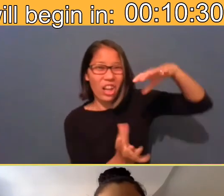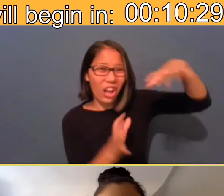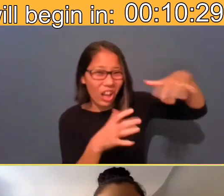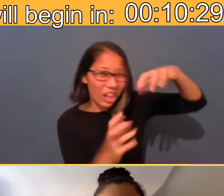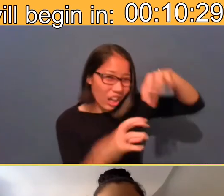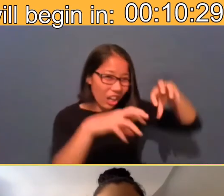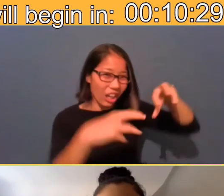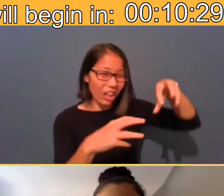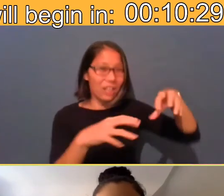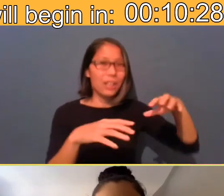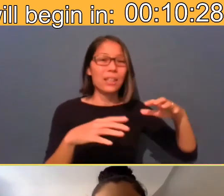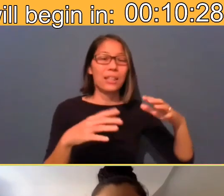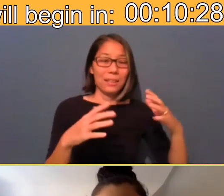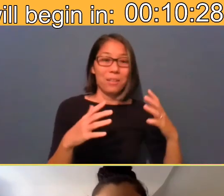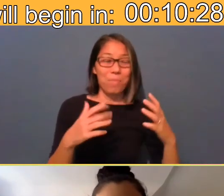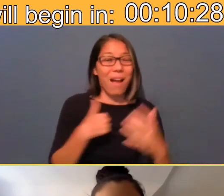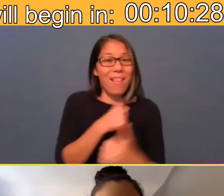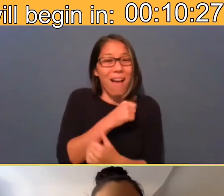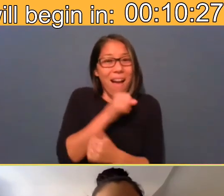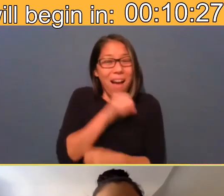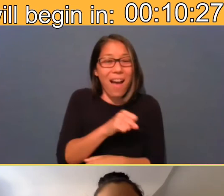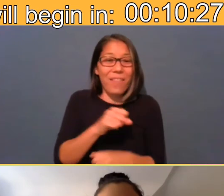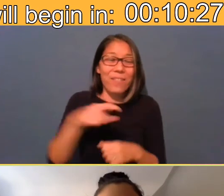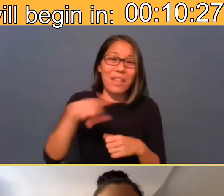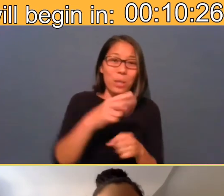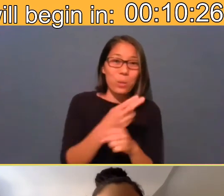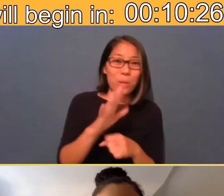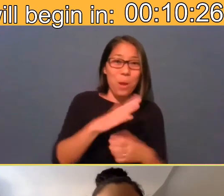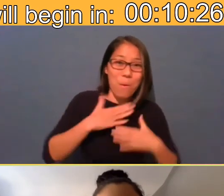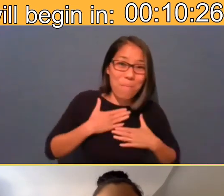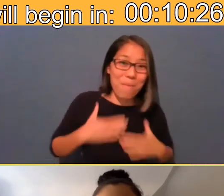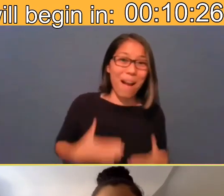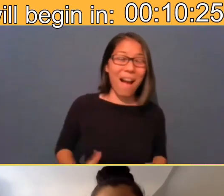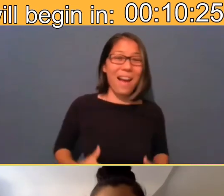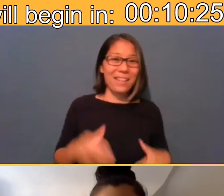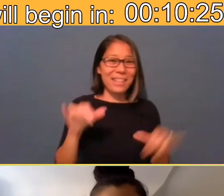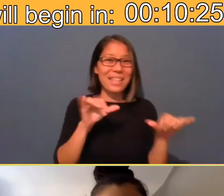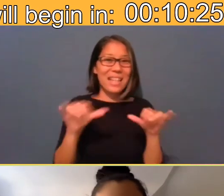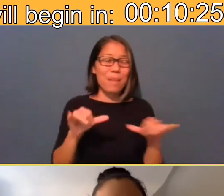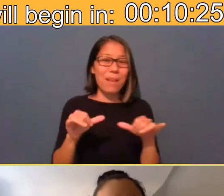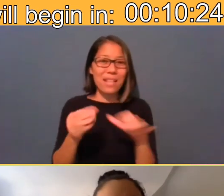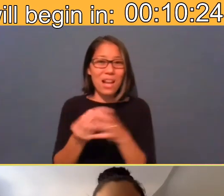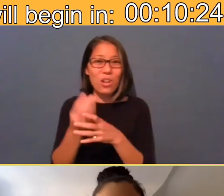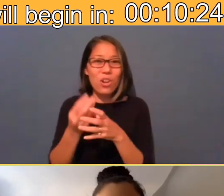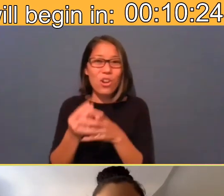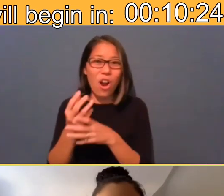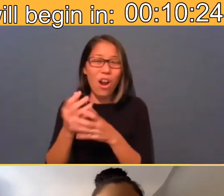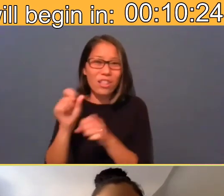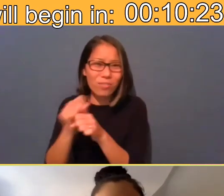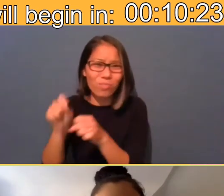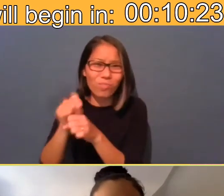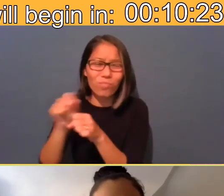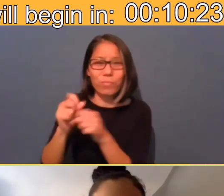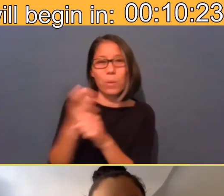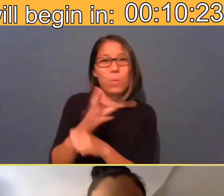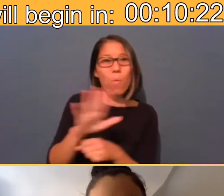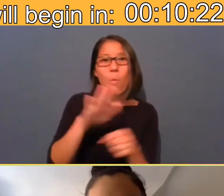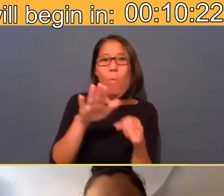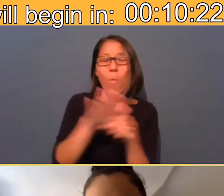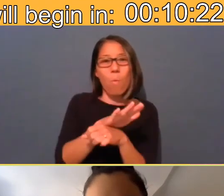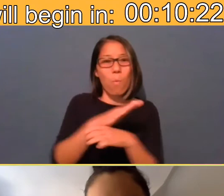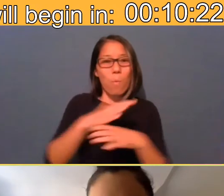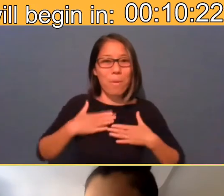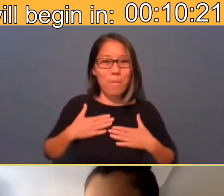is the idea of putting your body into it in the same way that gardening is putting your whole body into it.